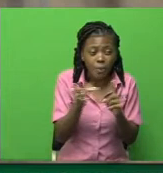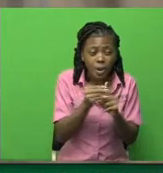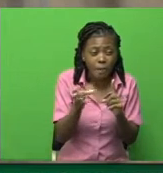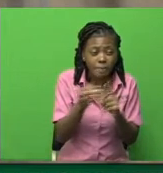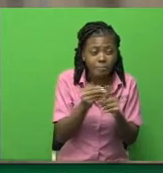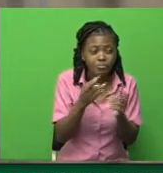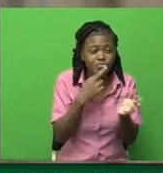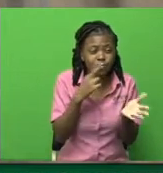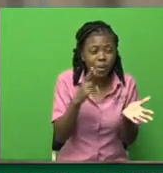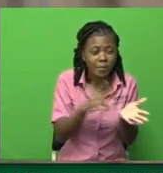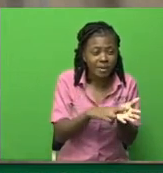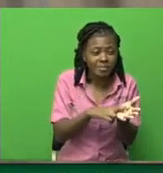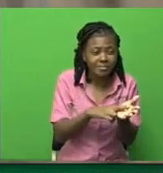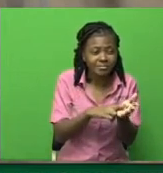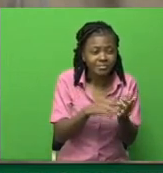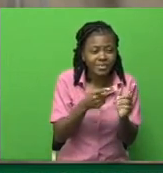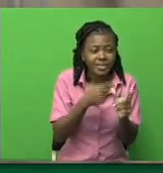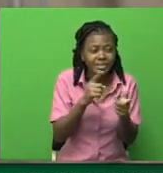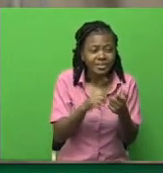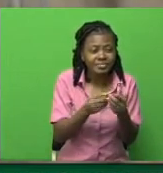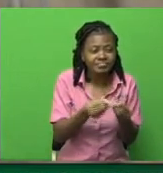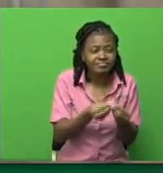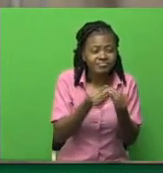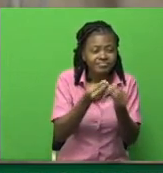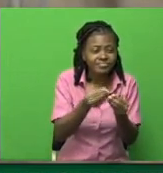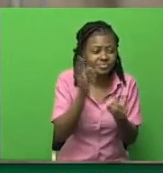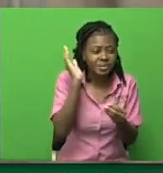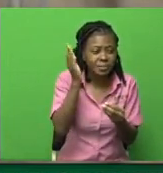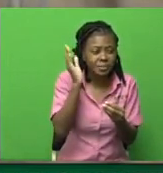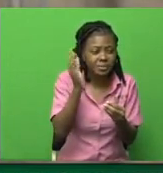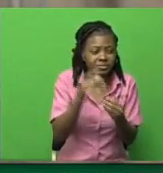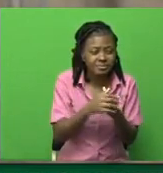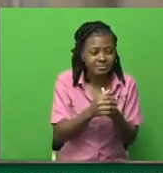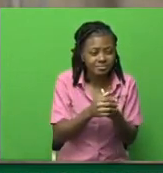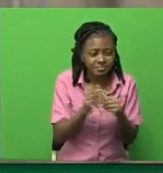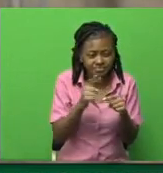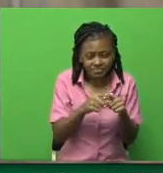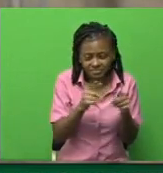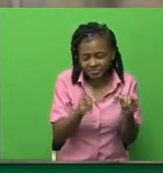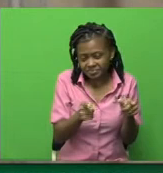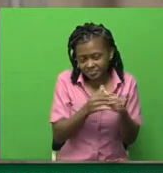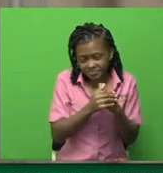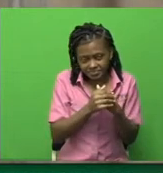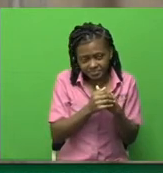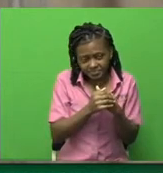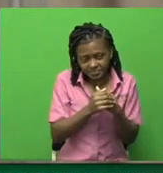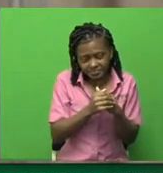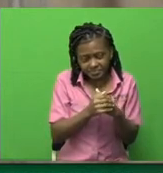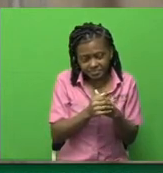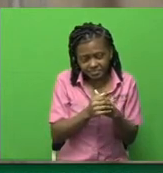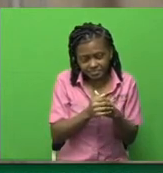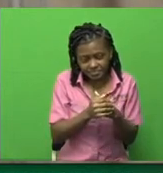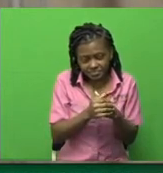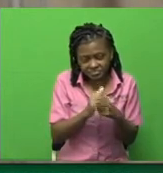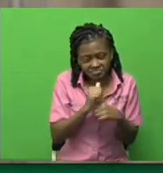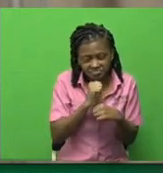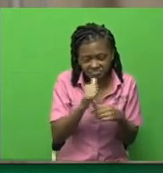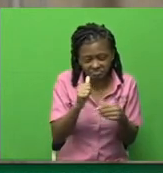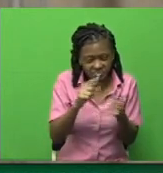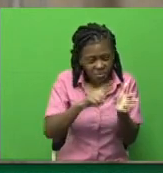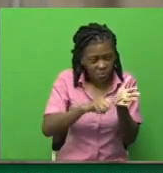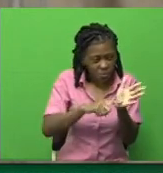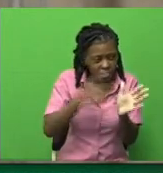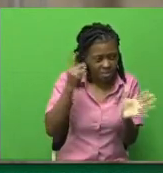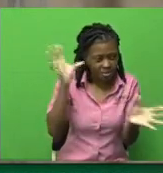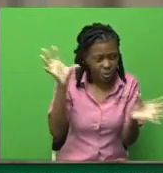into the power outages but Mr Deputy speaker this was not one power outage this